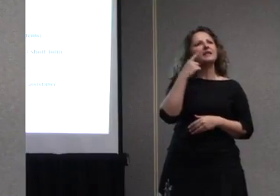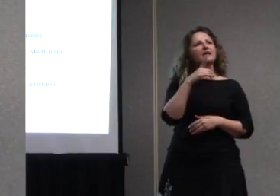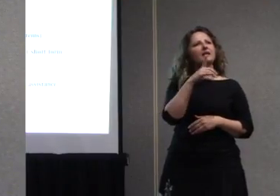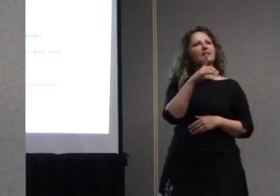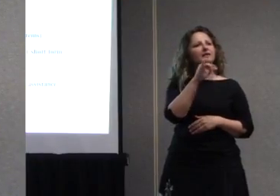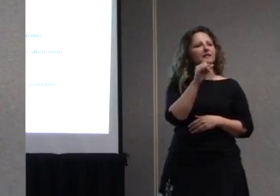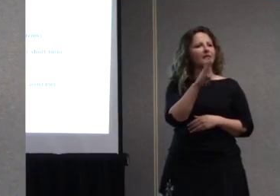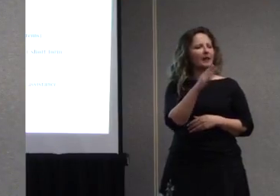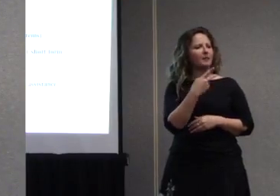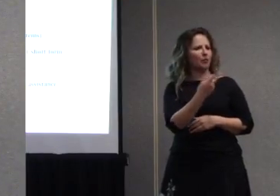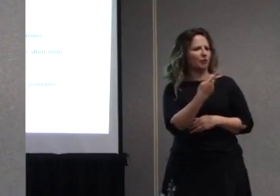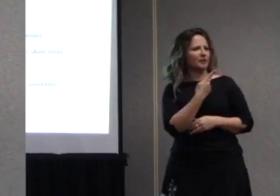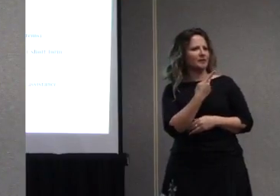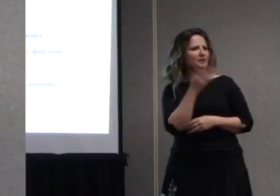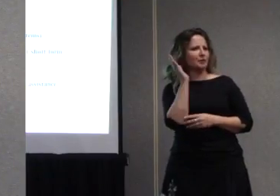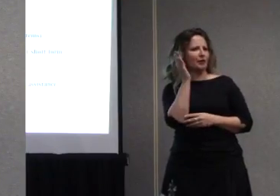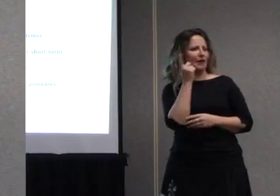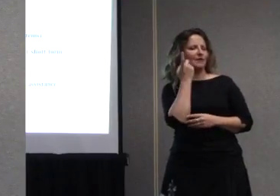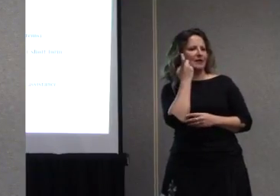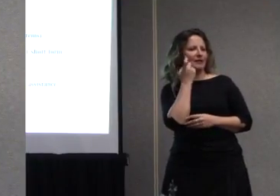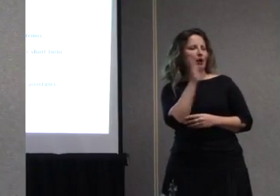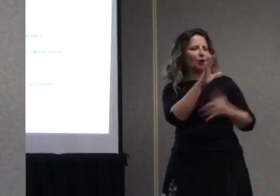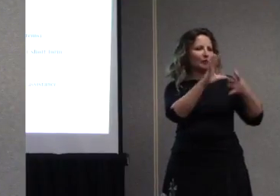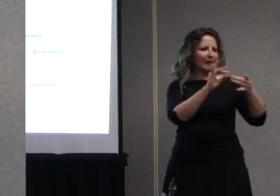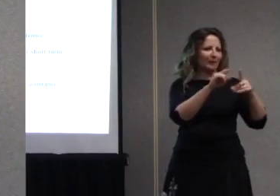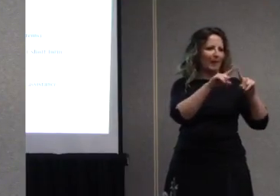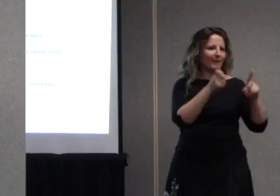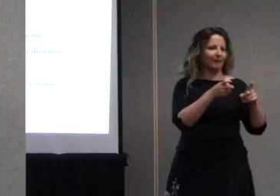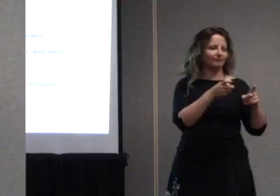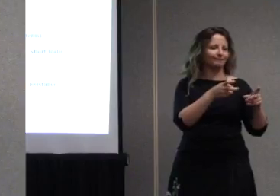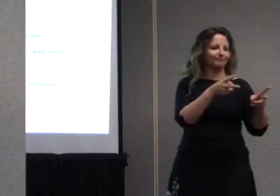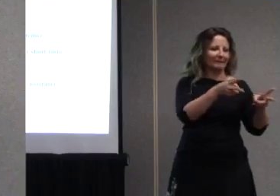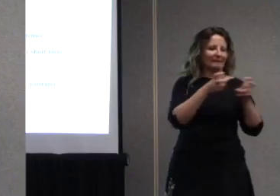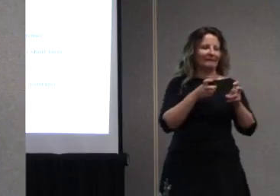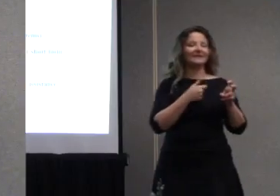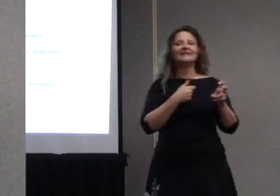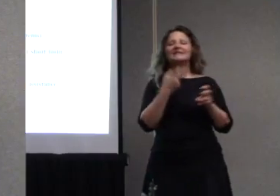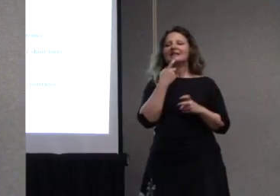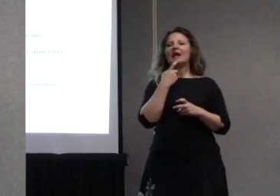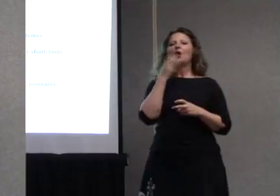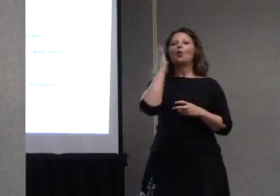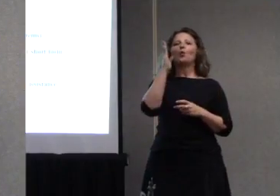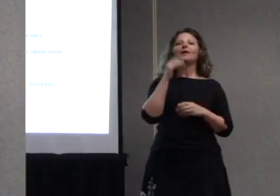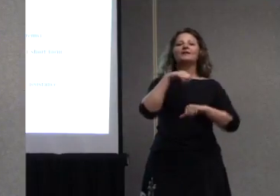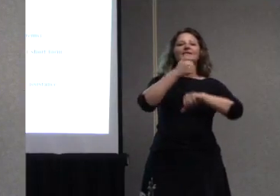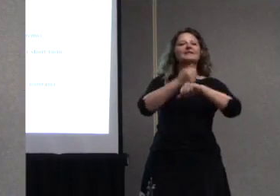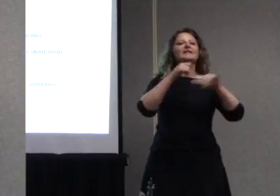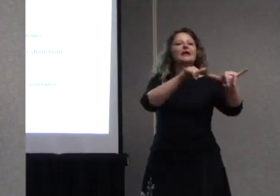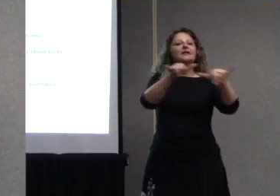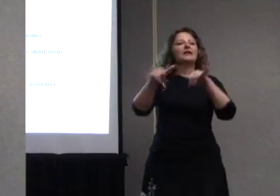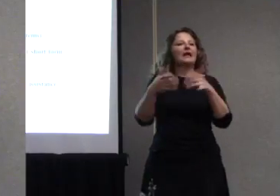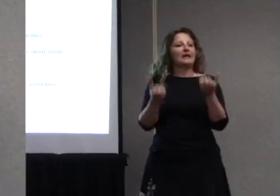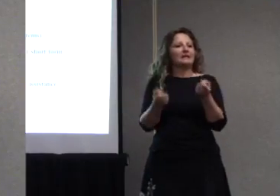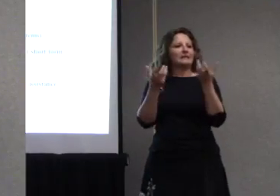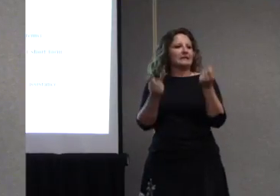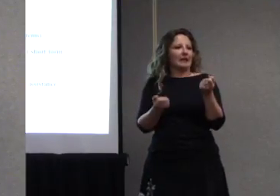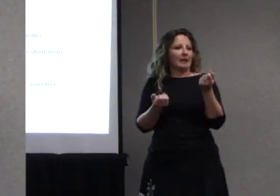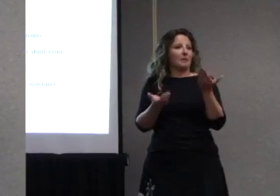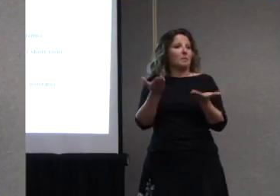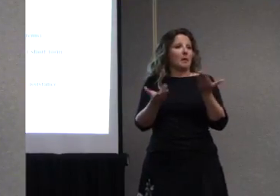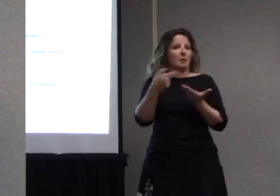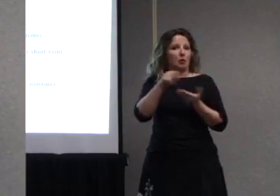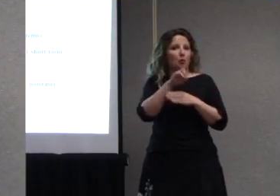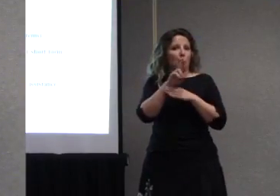can't remember where we were. I think Deb and I were presenting it's her statement, but I'm going to steal it. She was saying that it will standardize